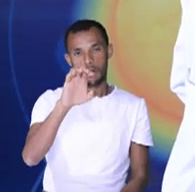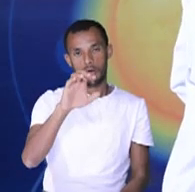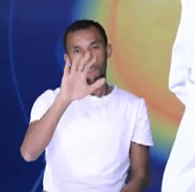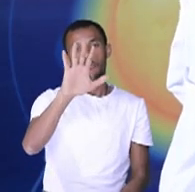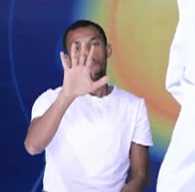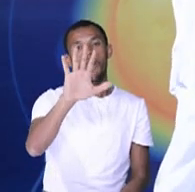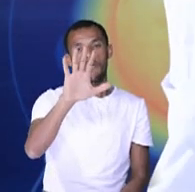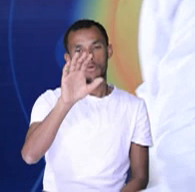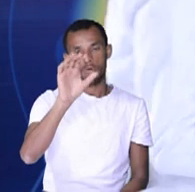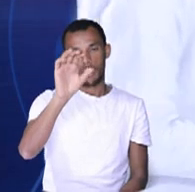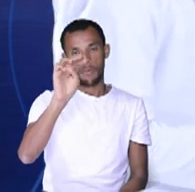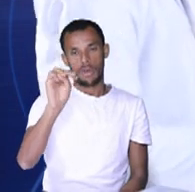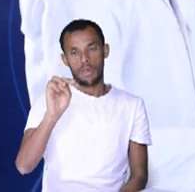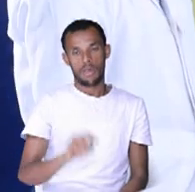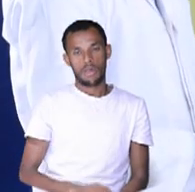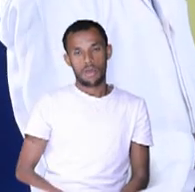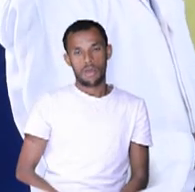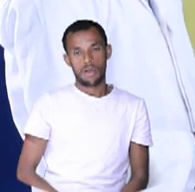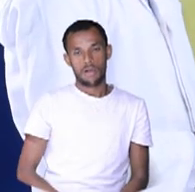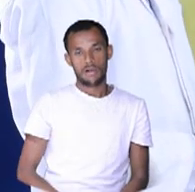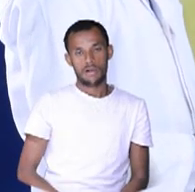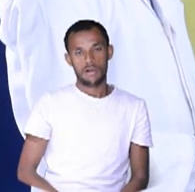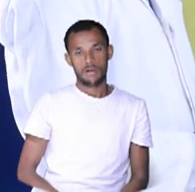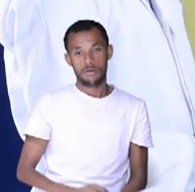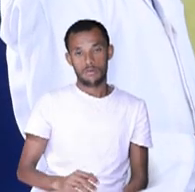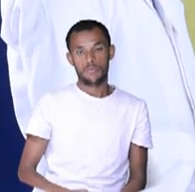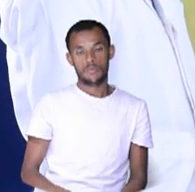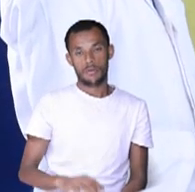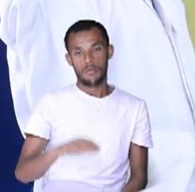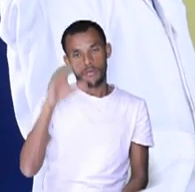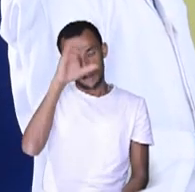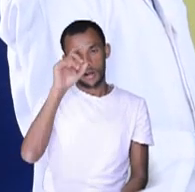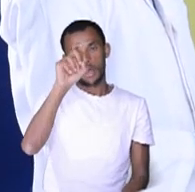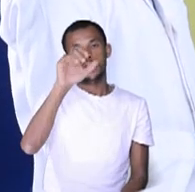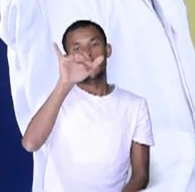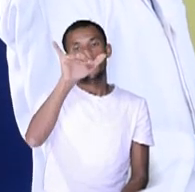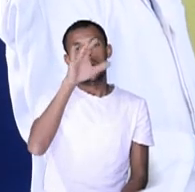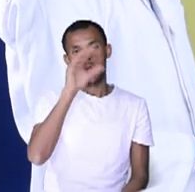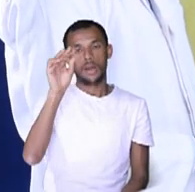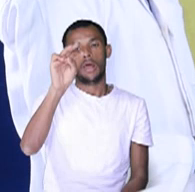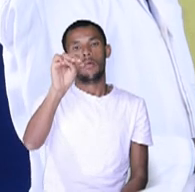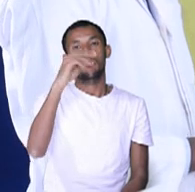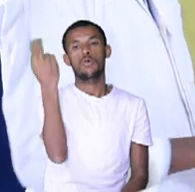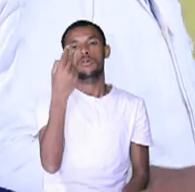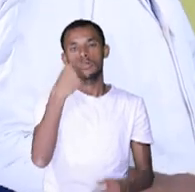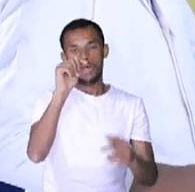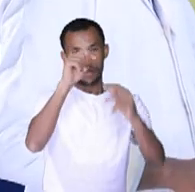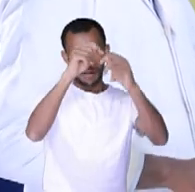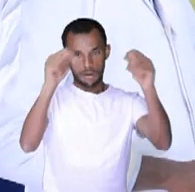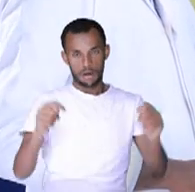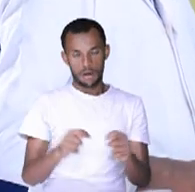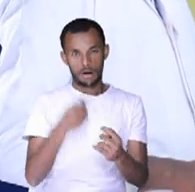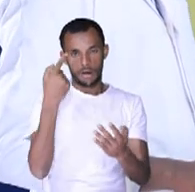5 centimeter. AE is 5 centimeter. Then find x, y, and m using the triangle.